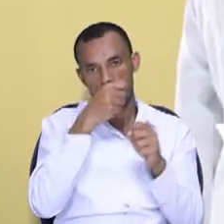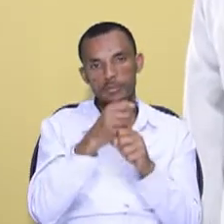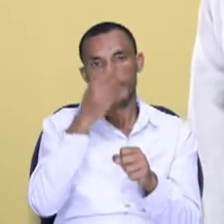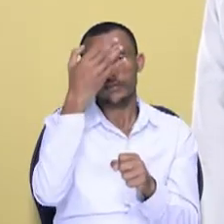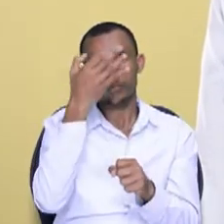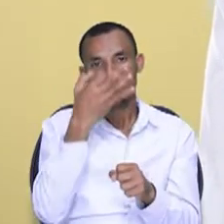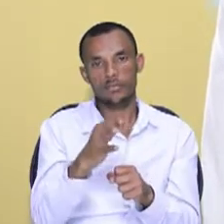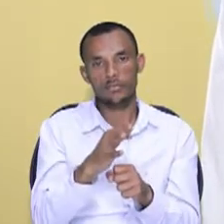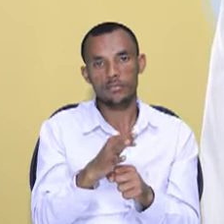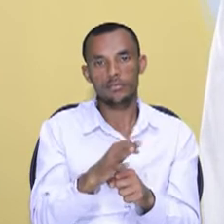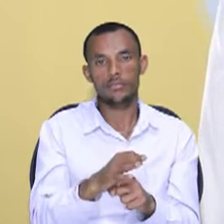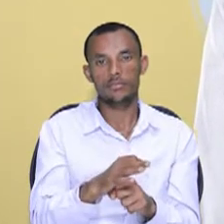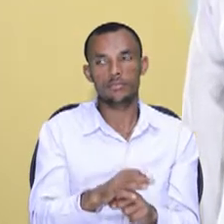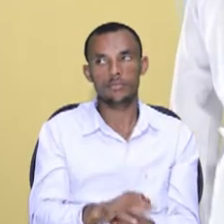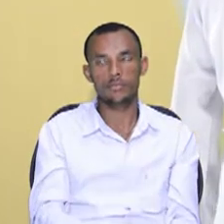1913,